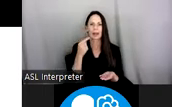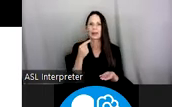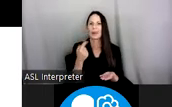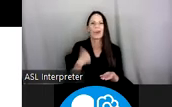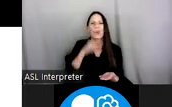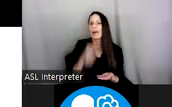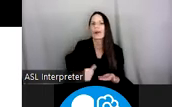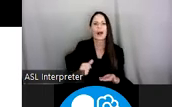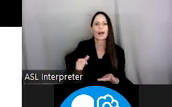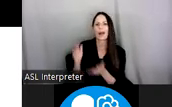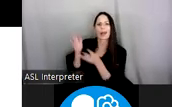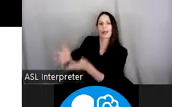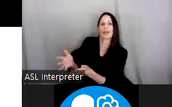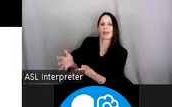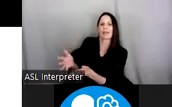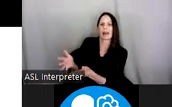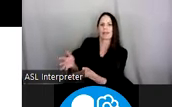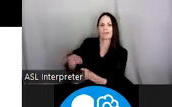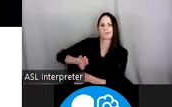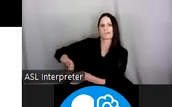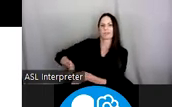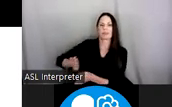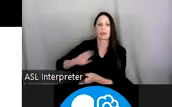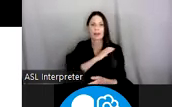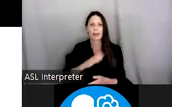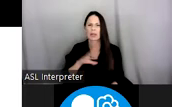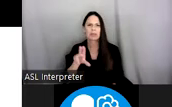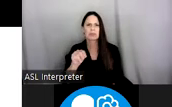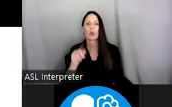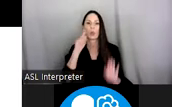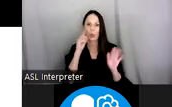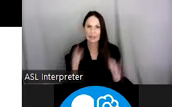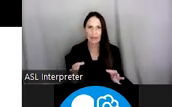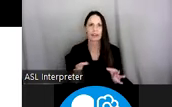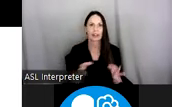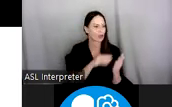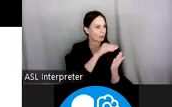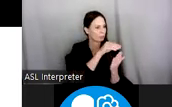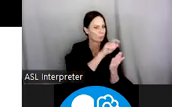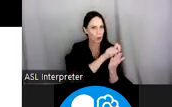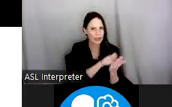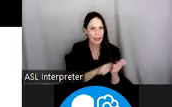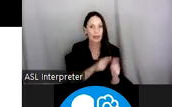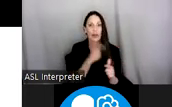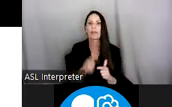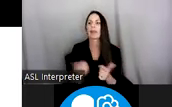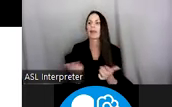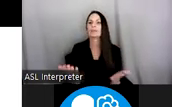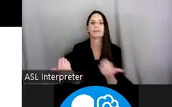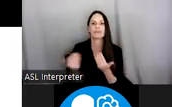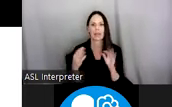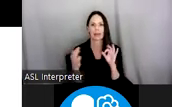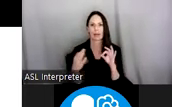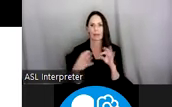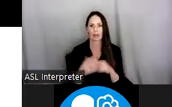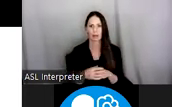the council out. We're going to definitely put it together and then we'll get some feedback. is there like 4